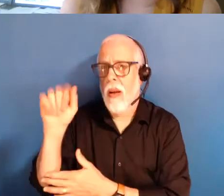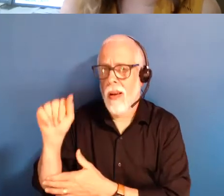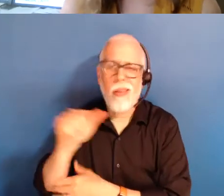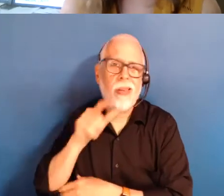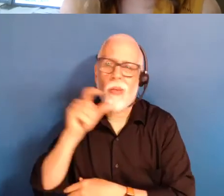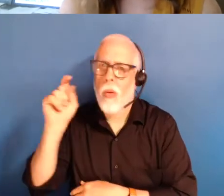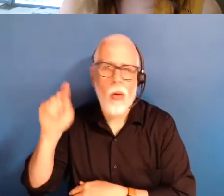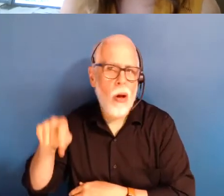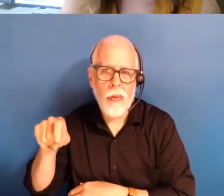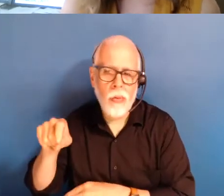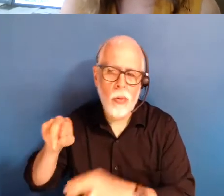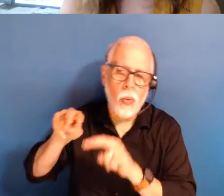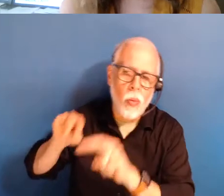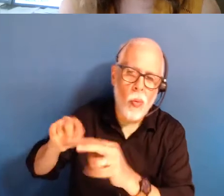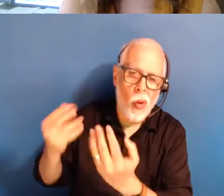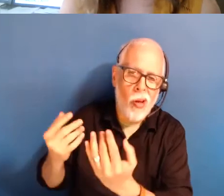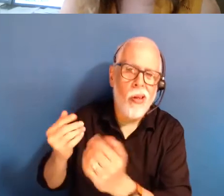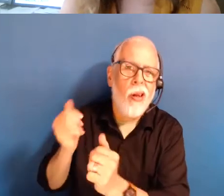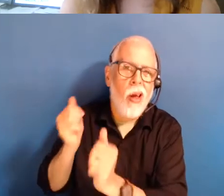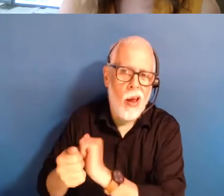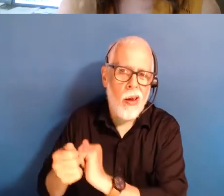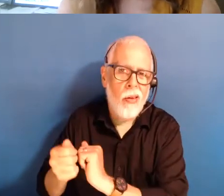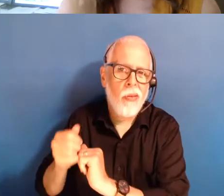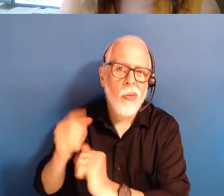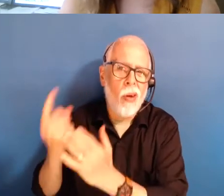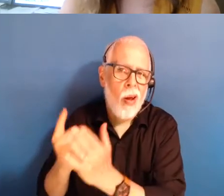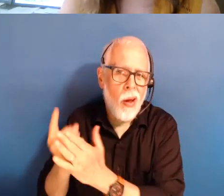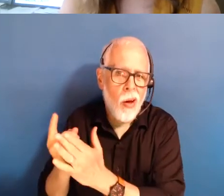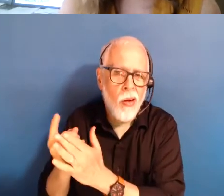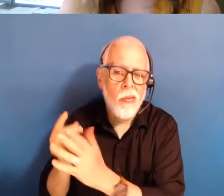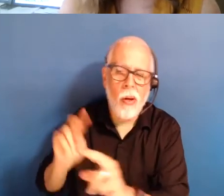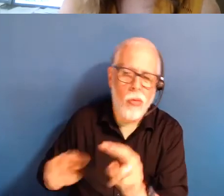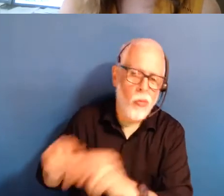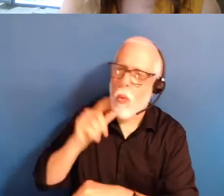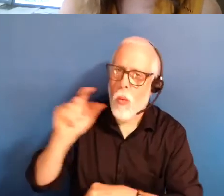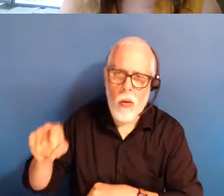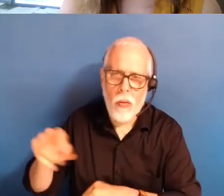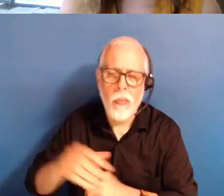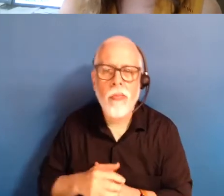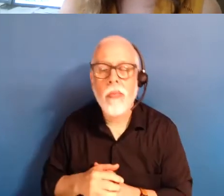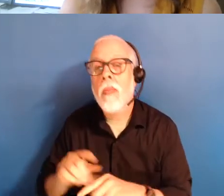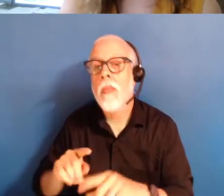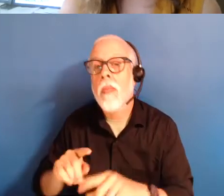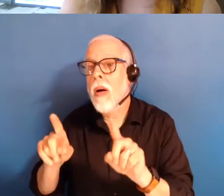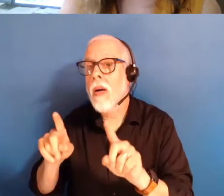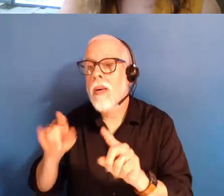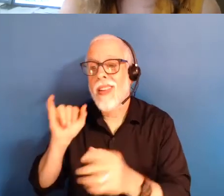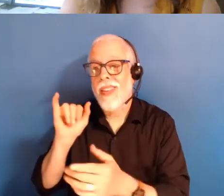to wait after your infusion for an hour under observation. But that